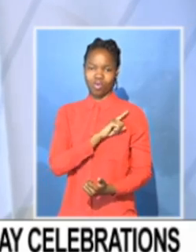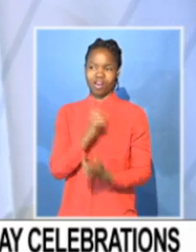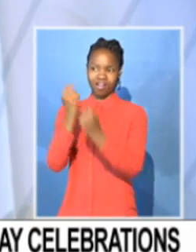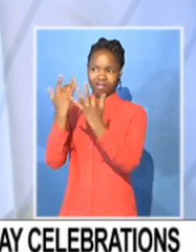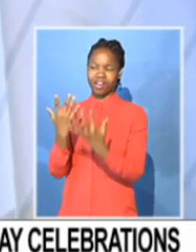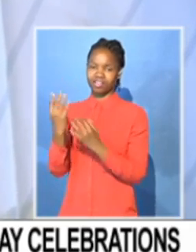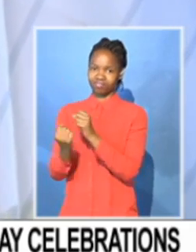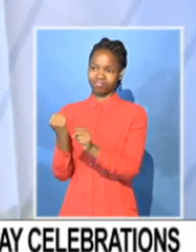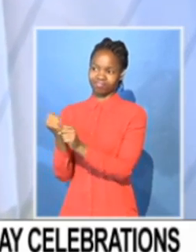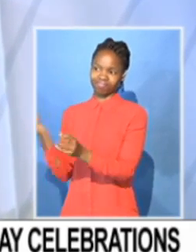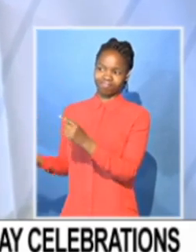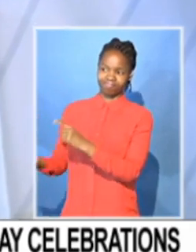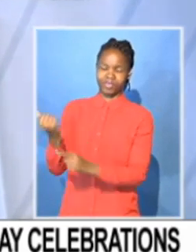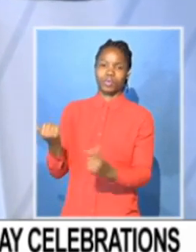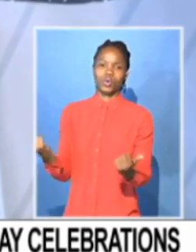year.